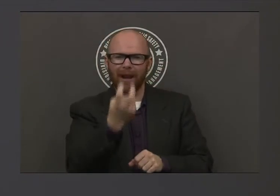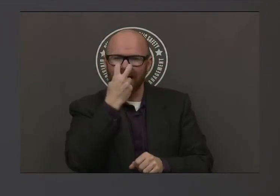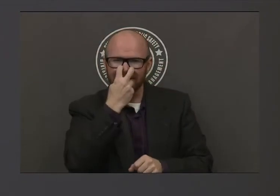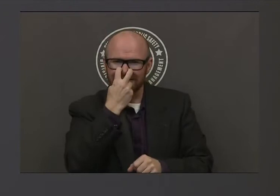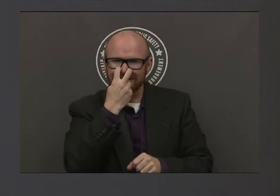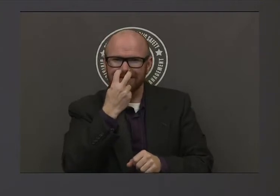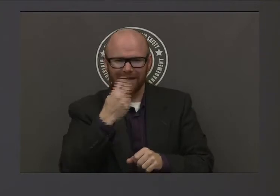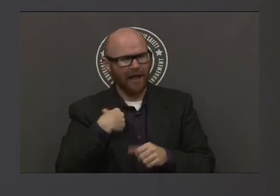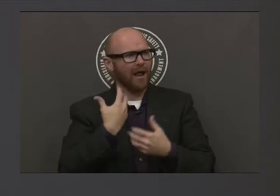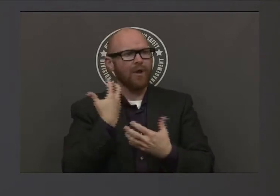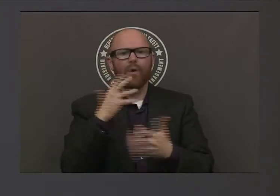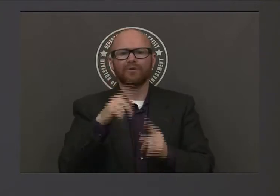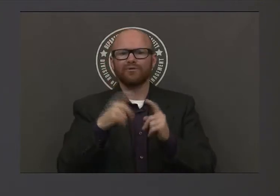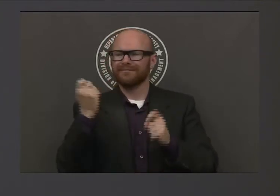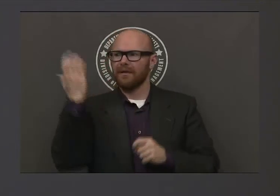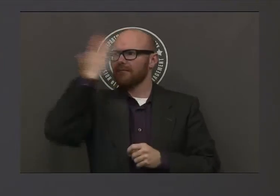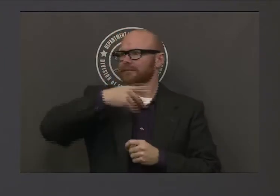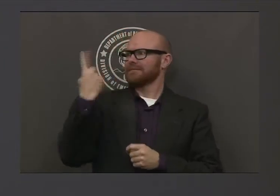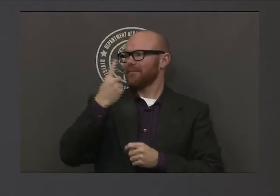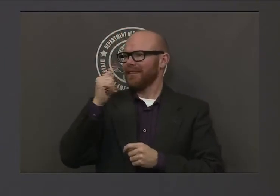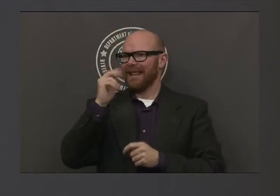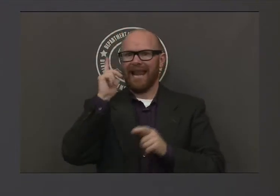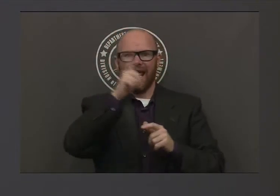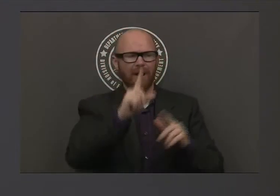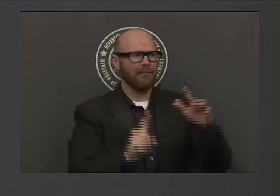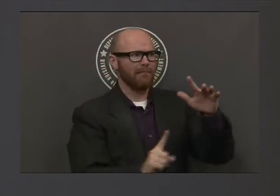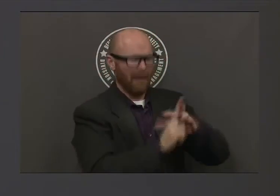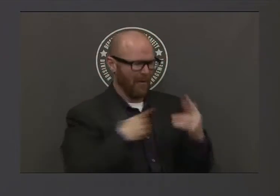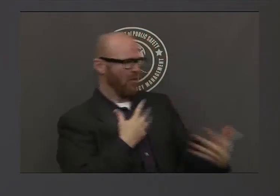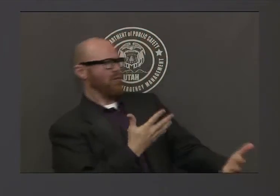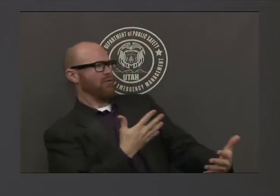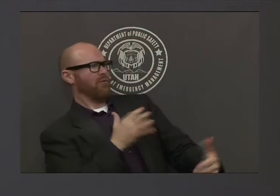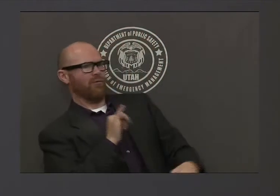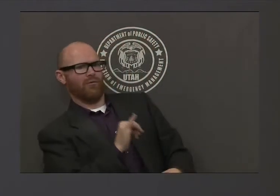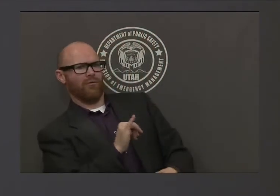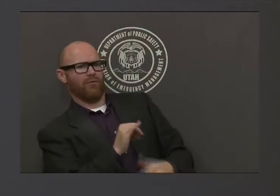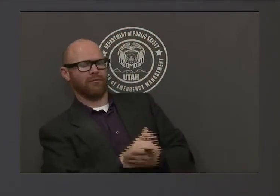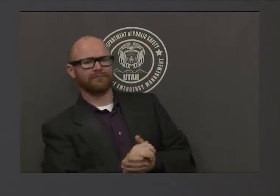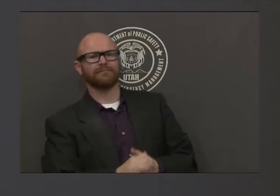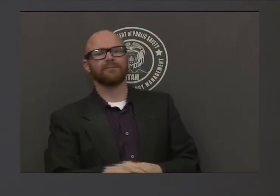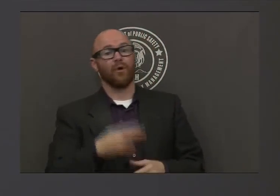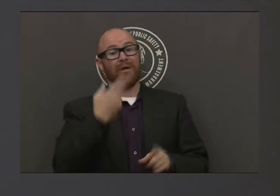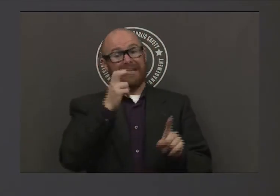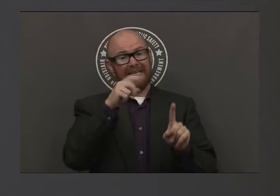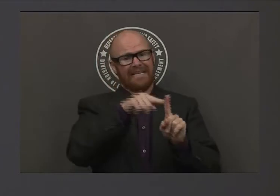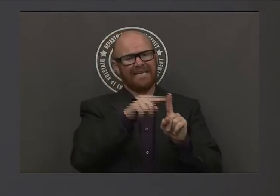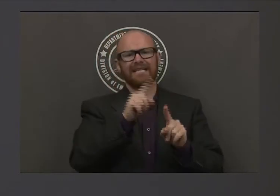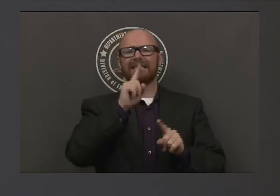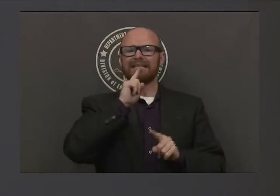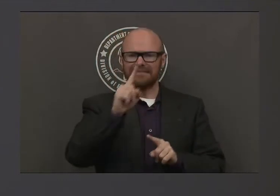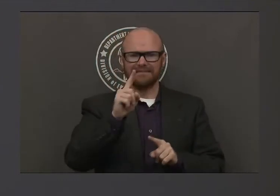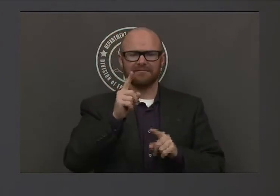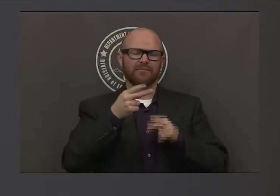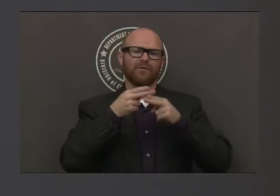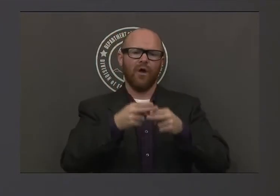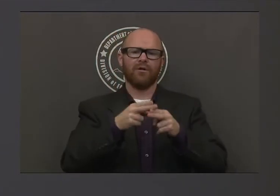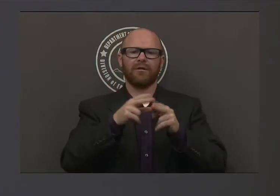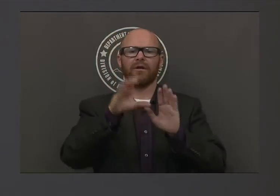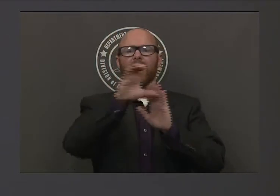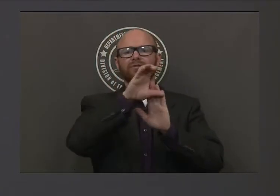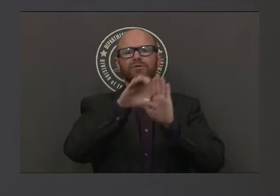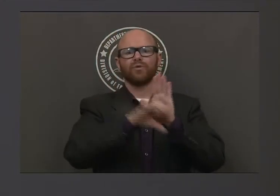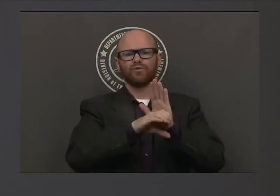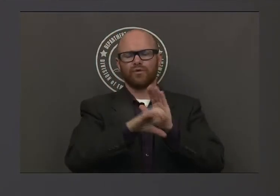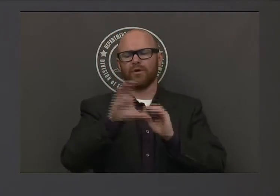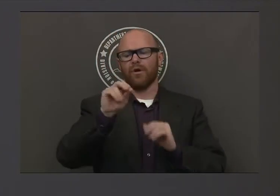involved with that we don't know about. He's part of one of the constitutional officers, but we are the executive office of the